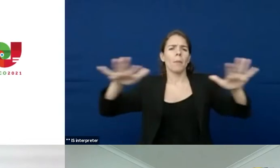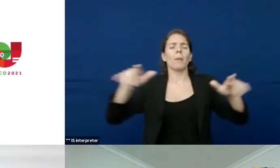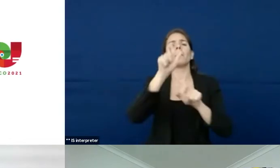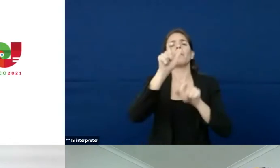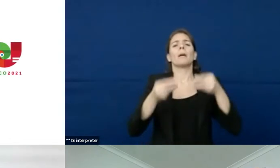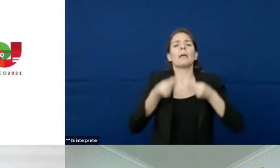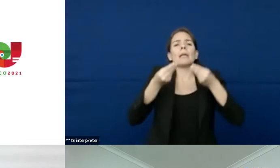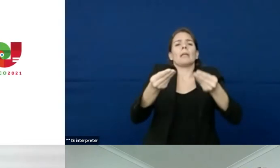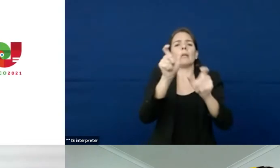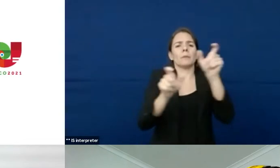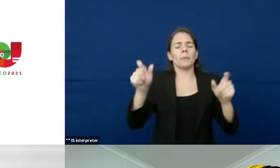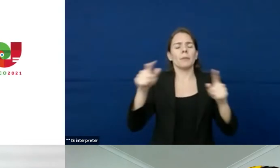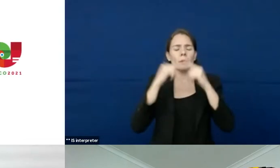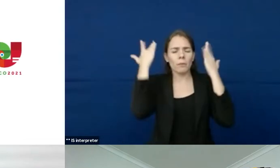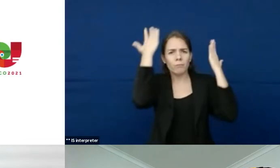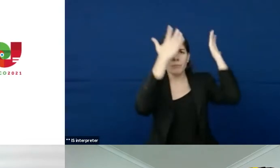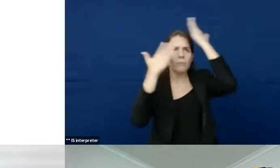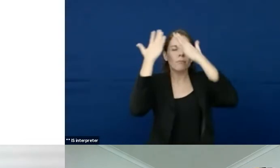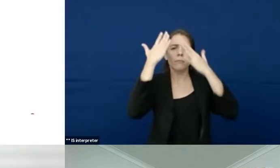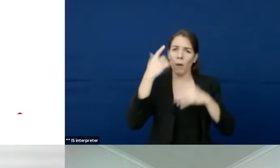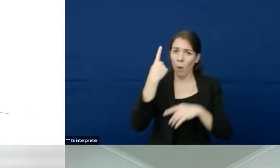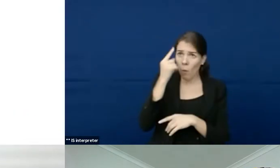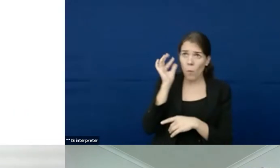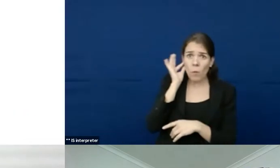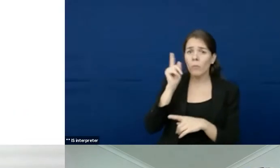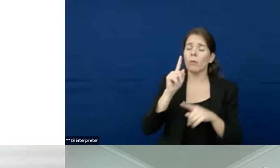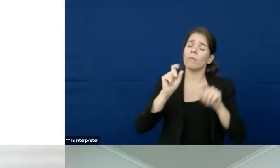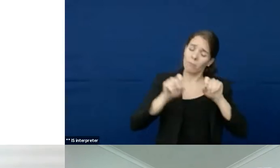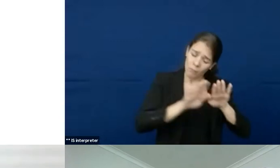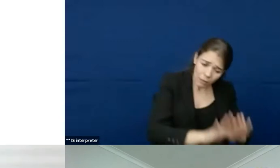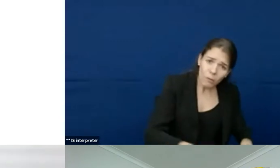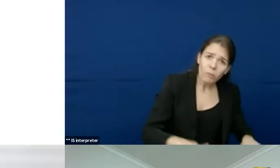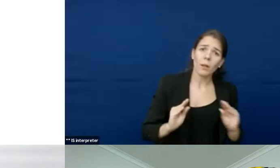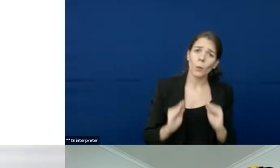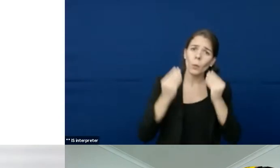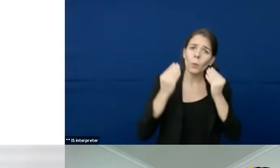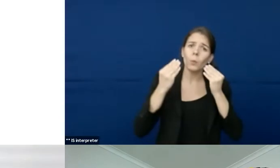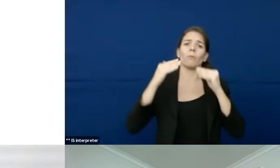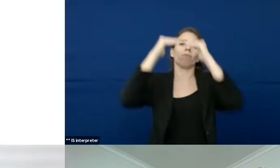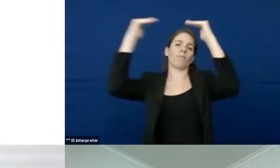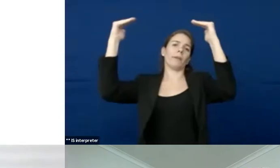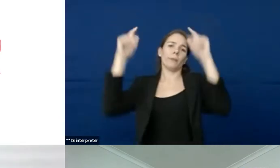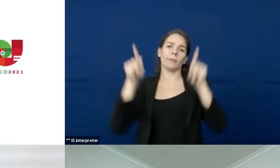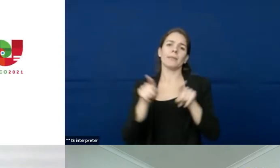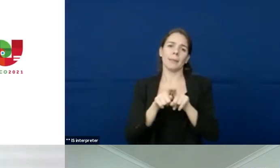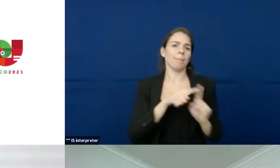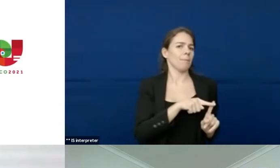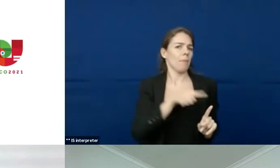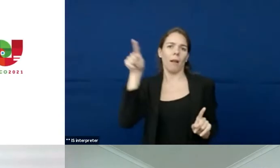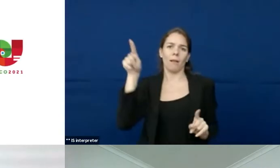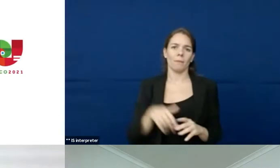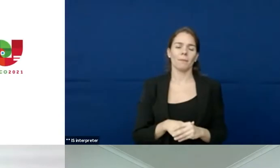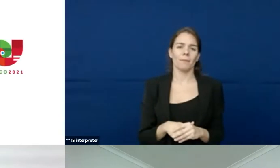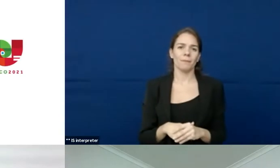well-being, and by extension, their families, communities, and the entire country, as it